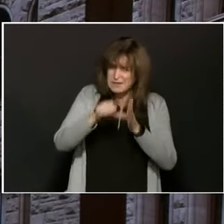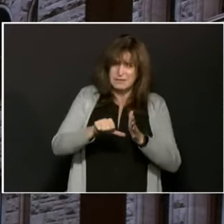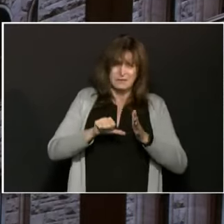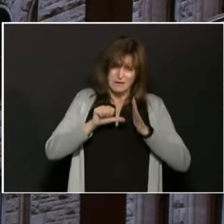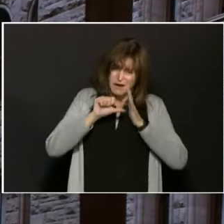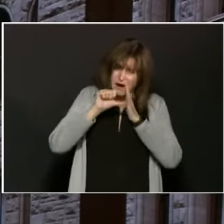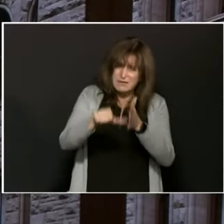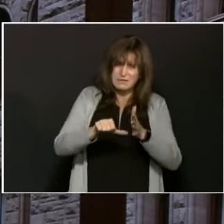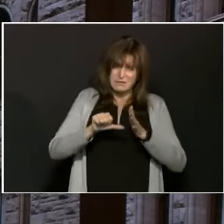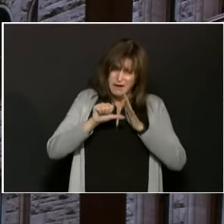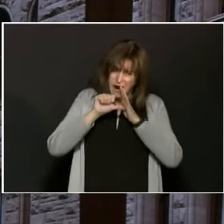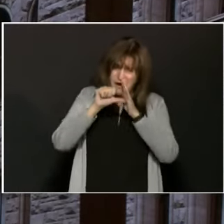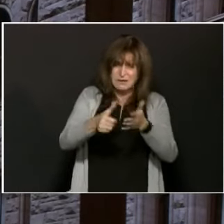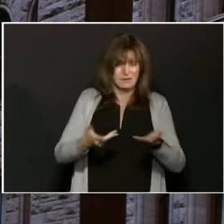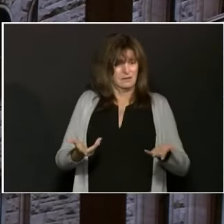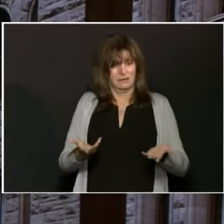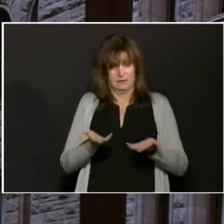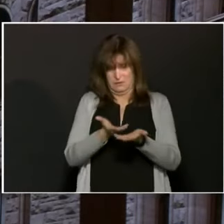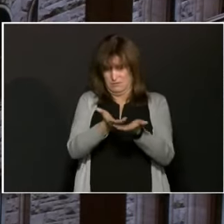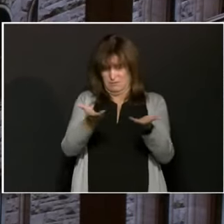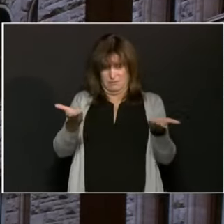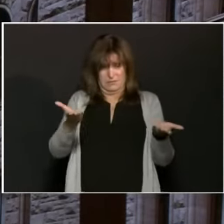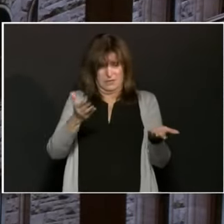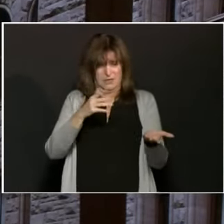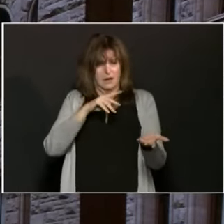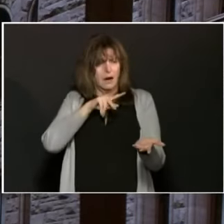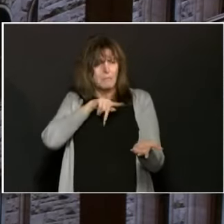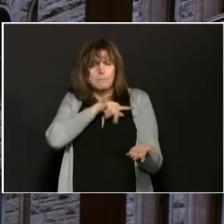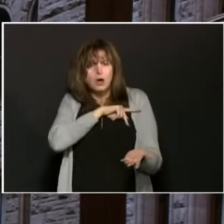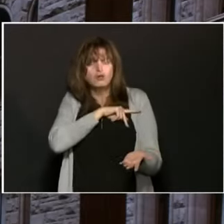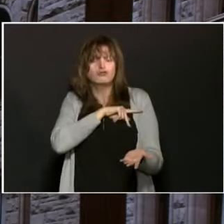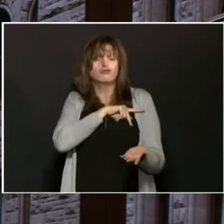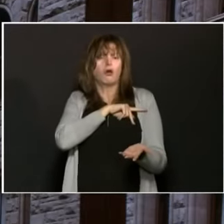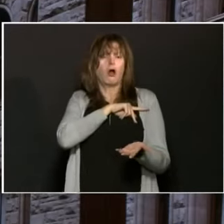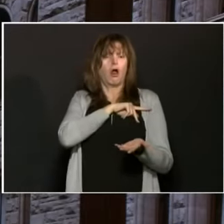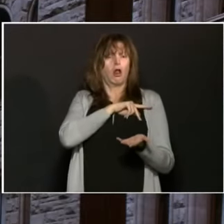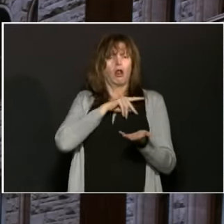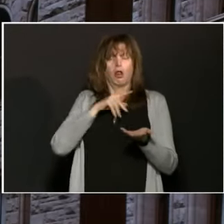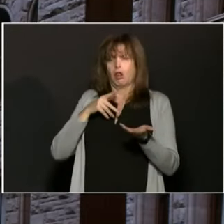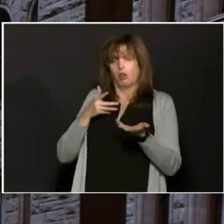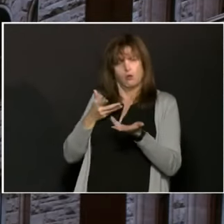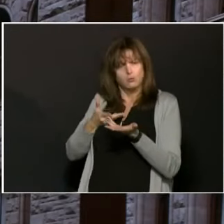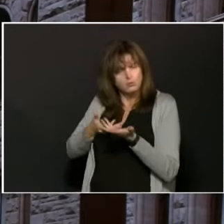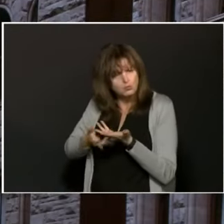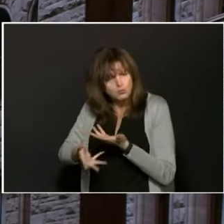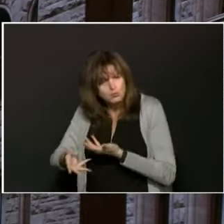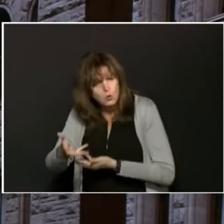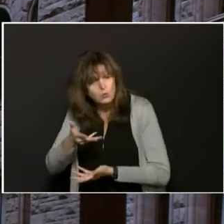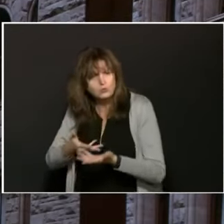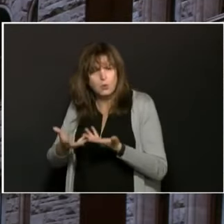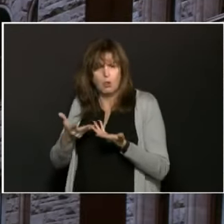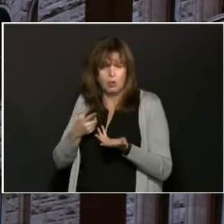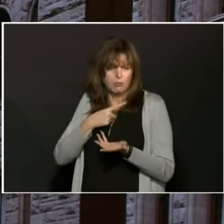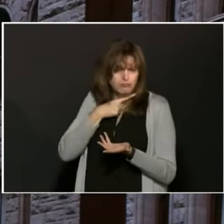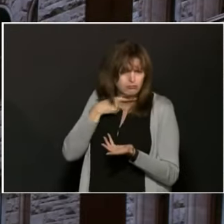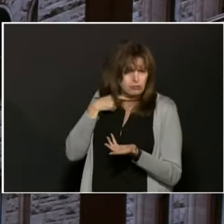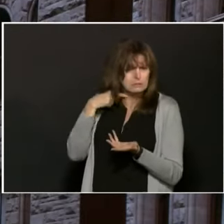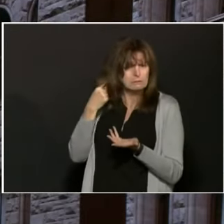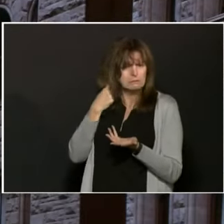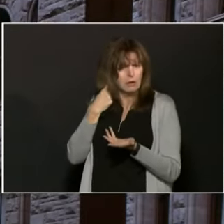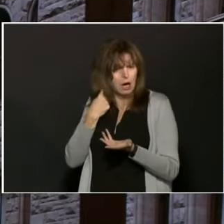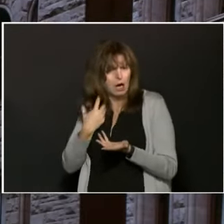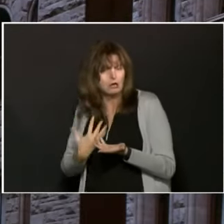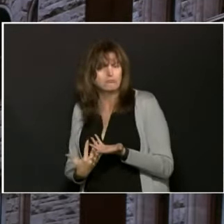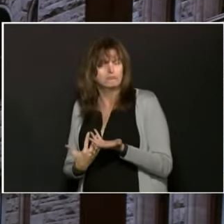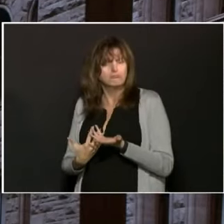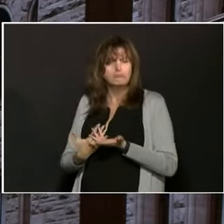and home type exposure risks that are taking place. And that's where it gets back to every citizen doing what they need to